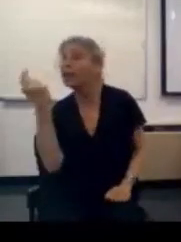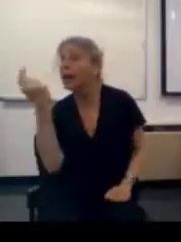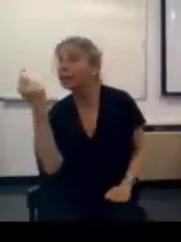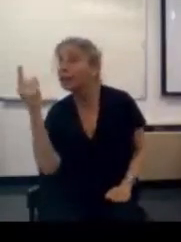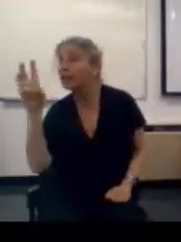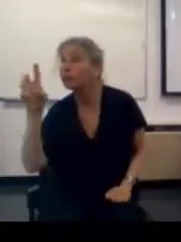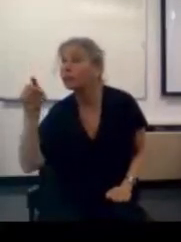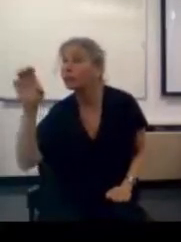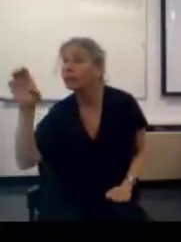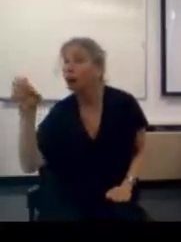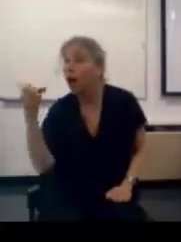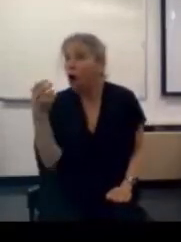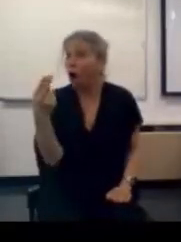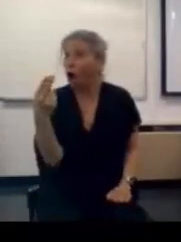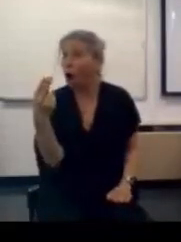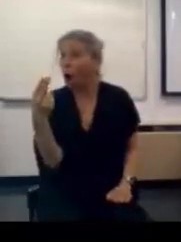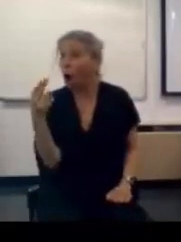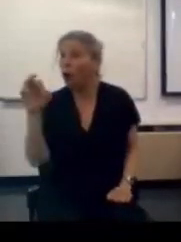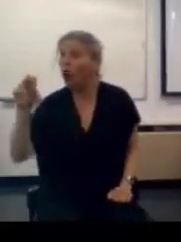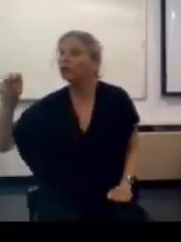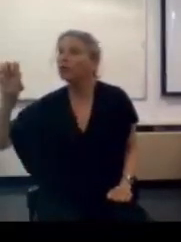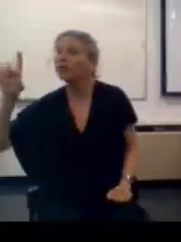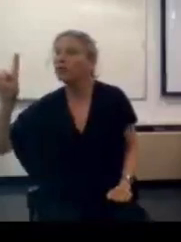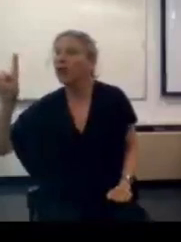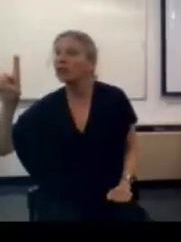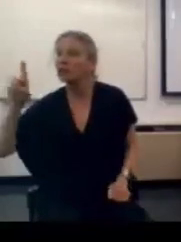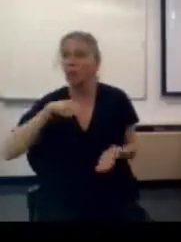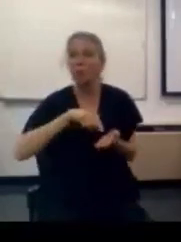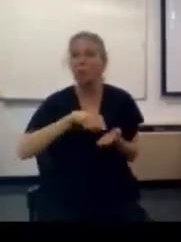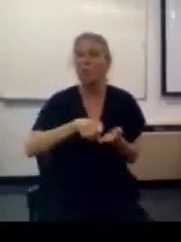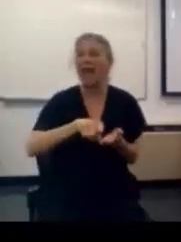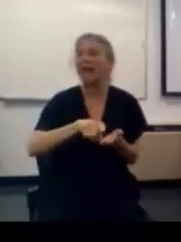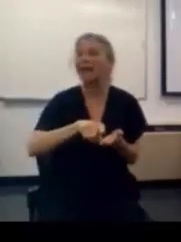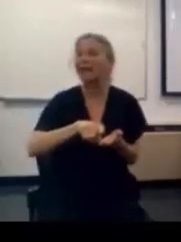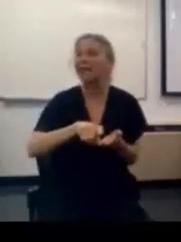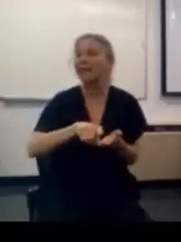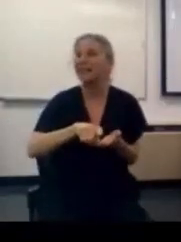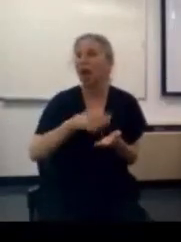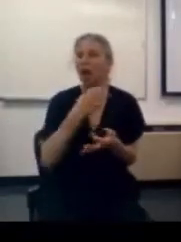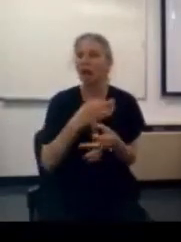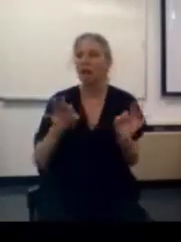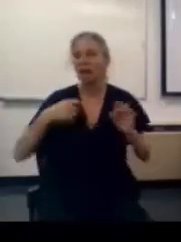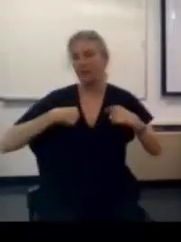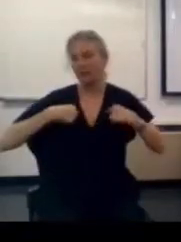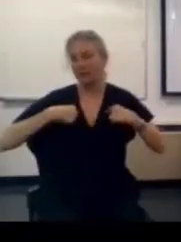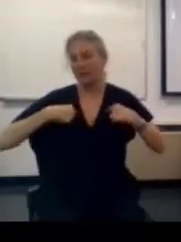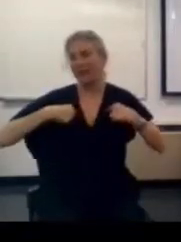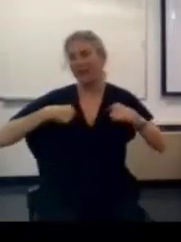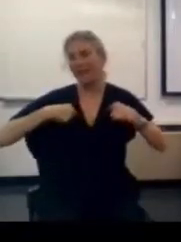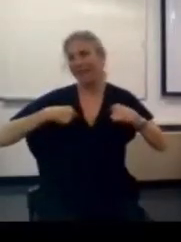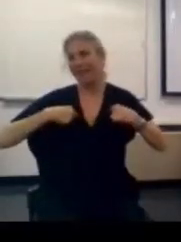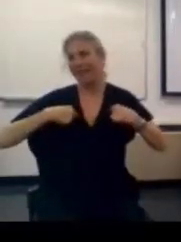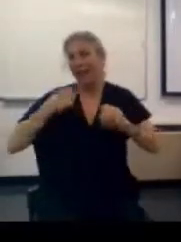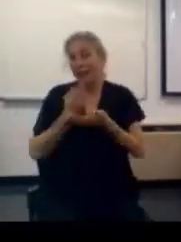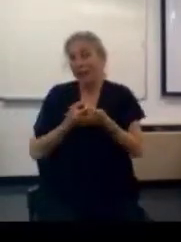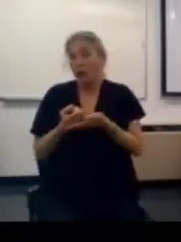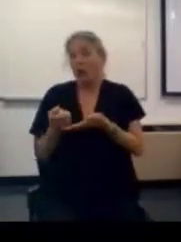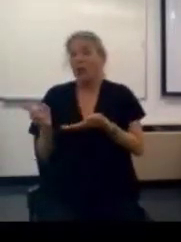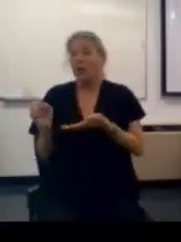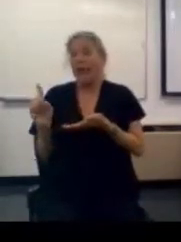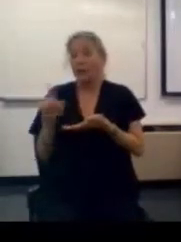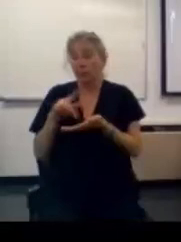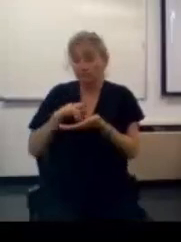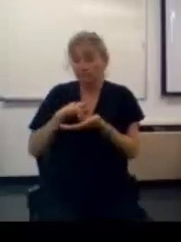first responder? I go, yeah, 9/11. He goes, oh, the 9/11 fund will pick up every cent of this. So last